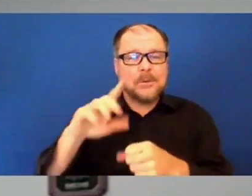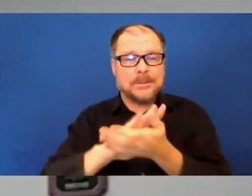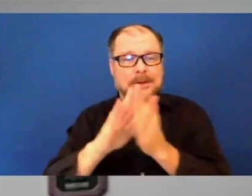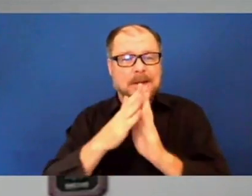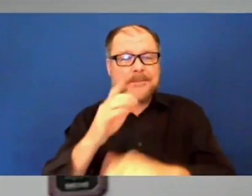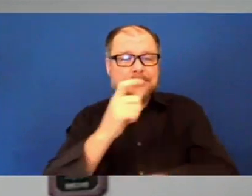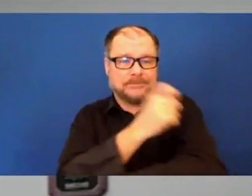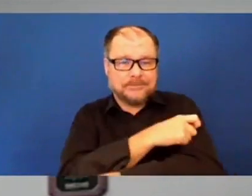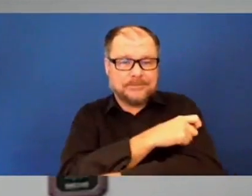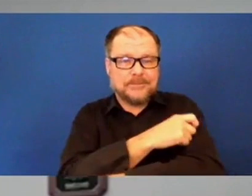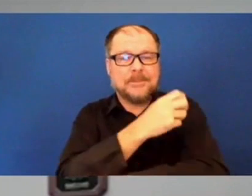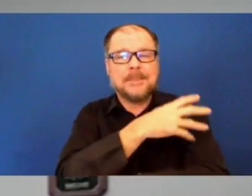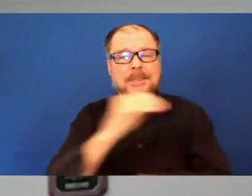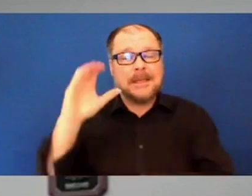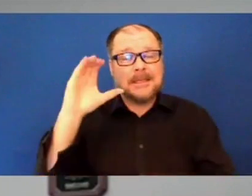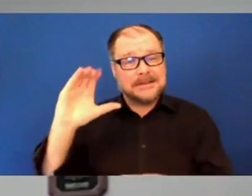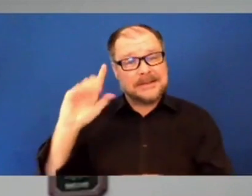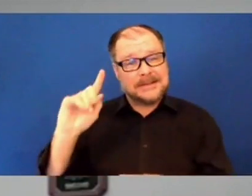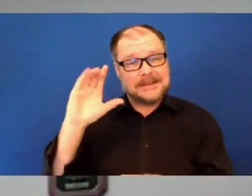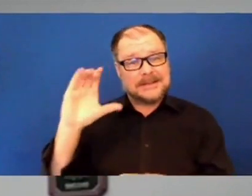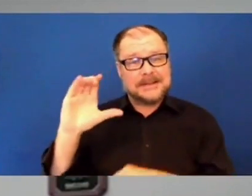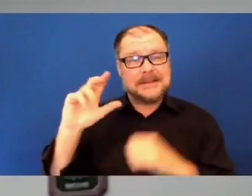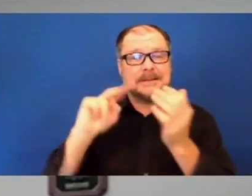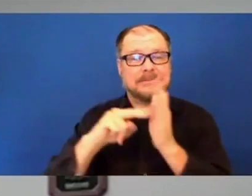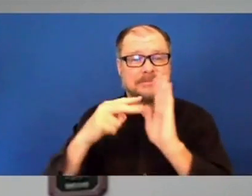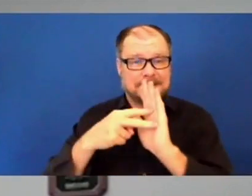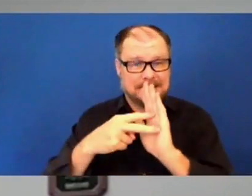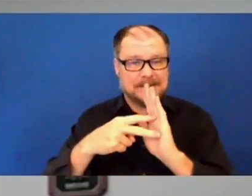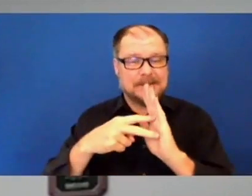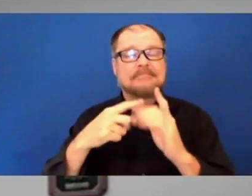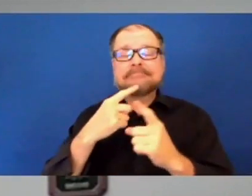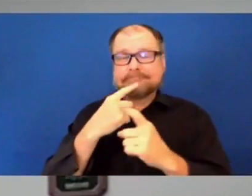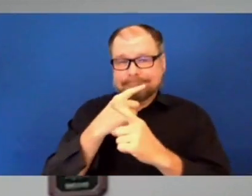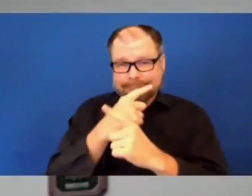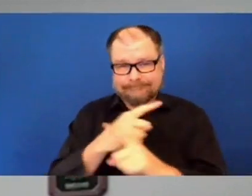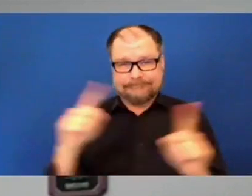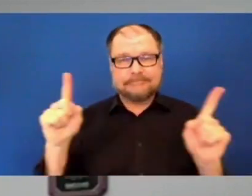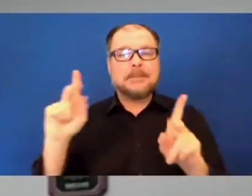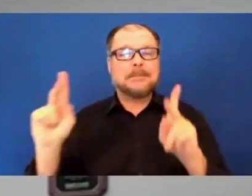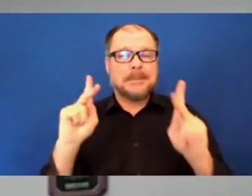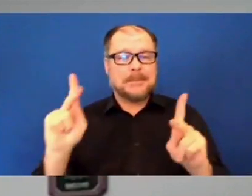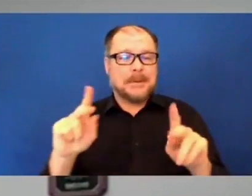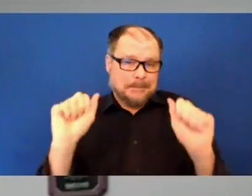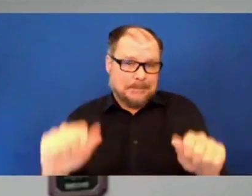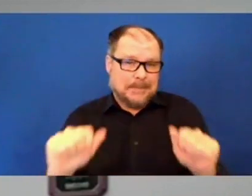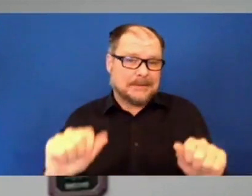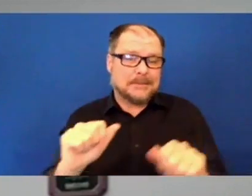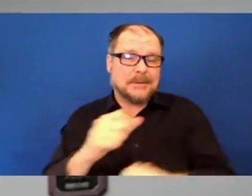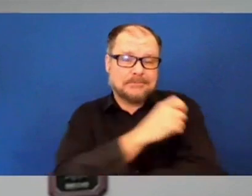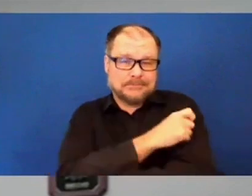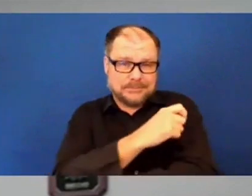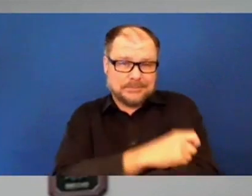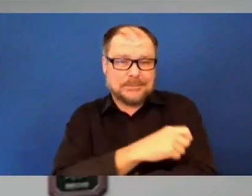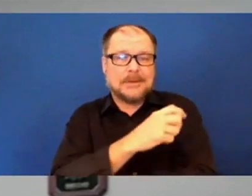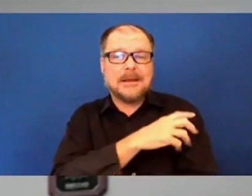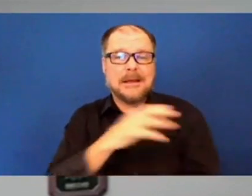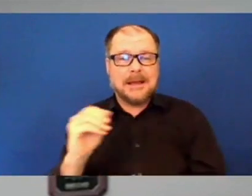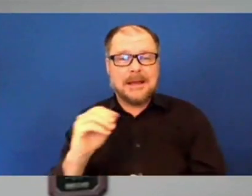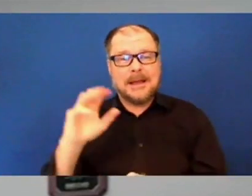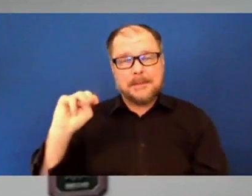for those communities who have significant to high risk of transmission, which Mecklenburg falls into the high